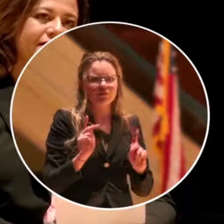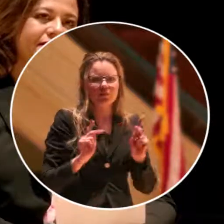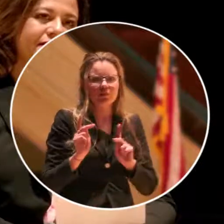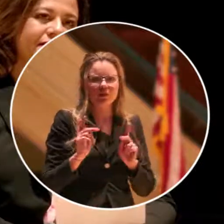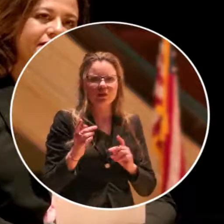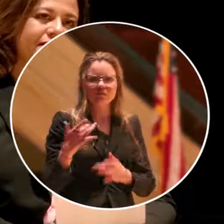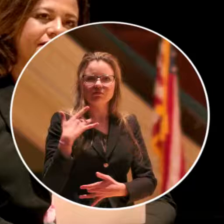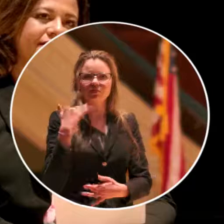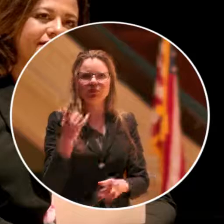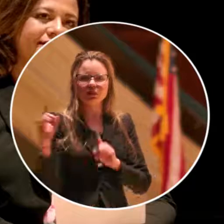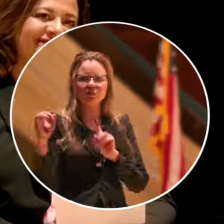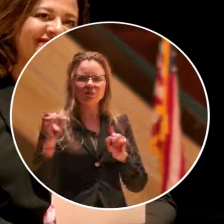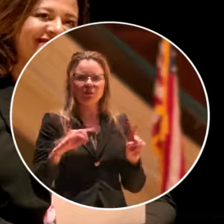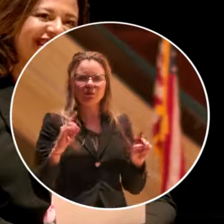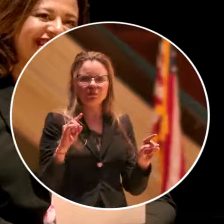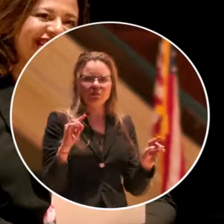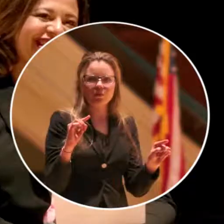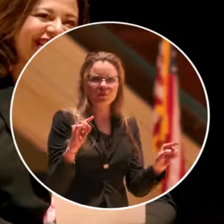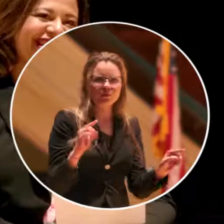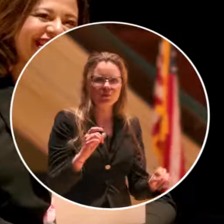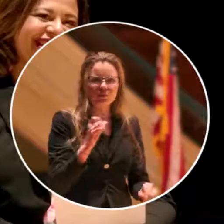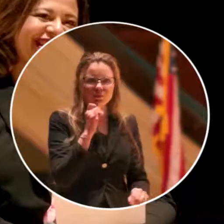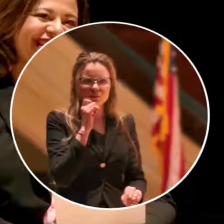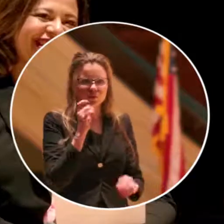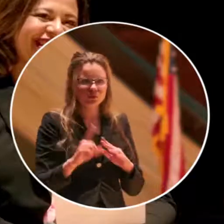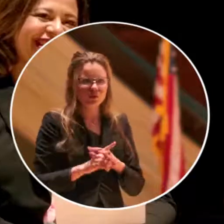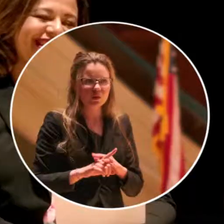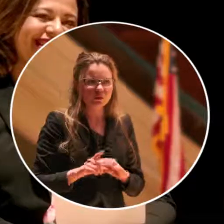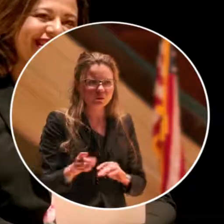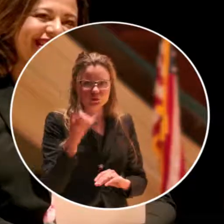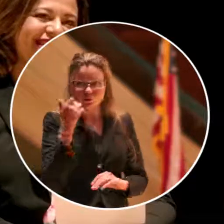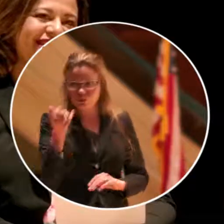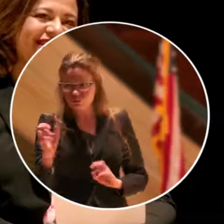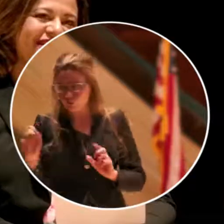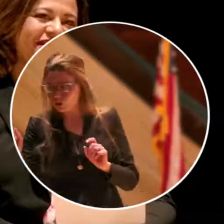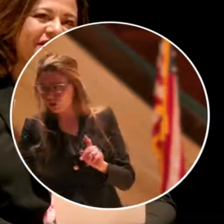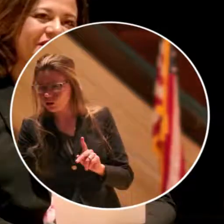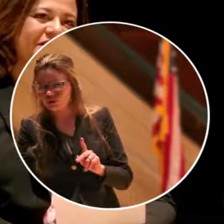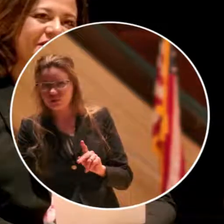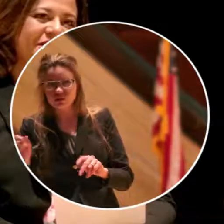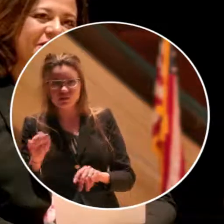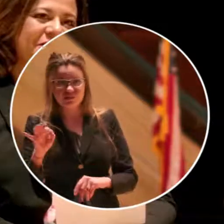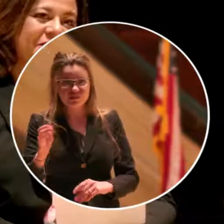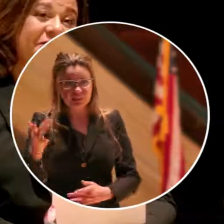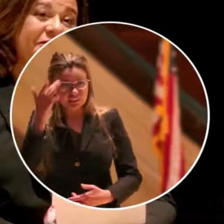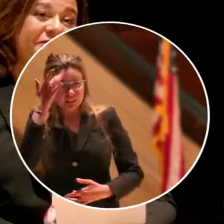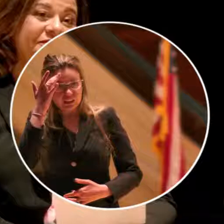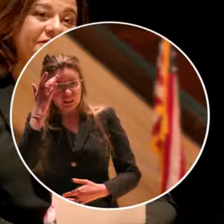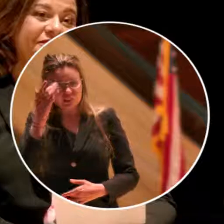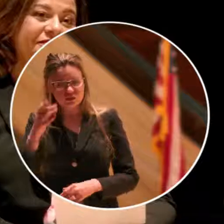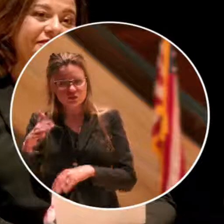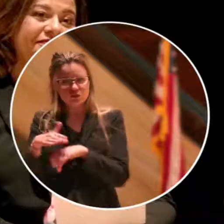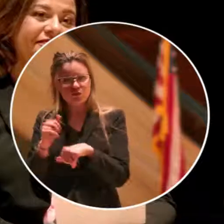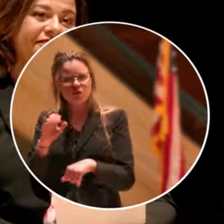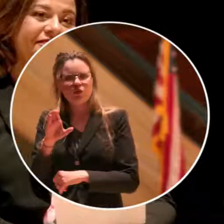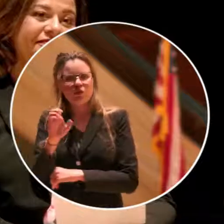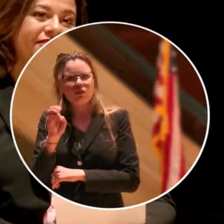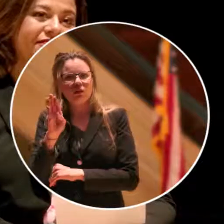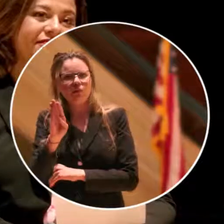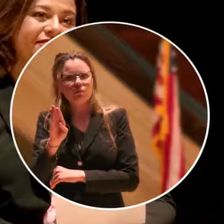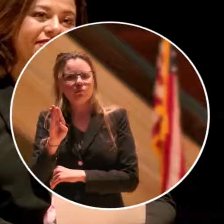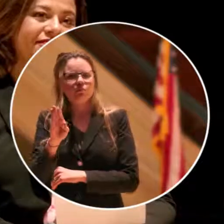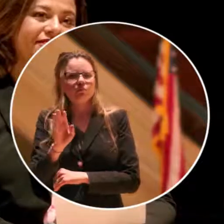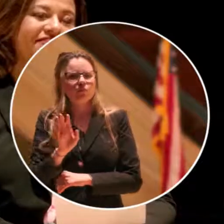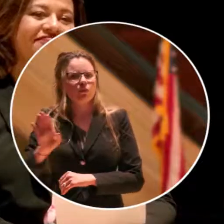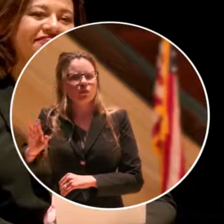to see if they were okay. If they were ill, she'd call a cab and have the food